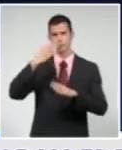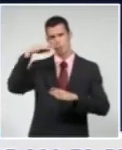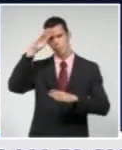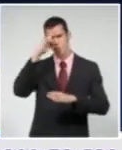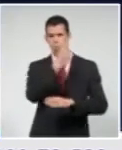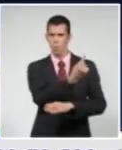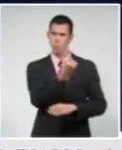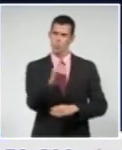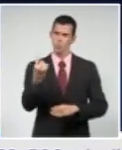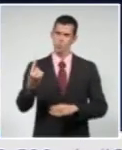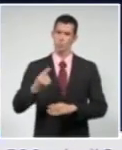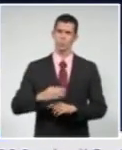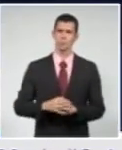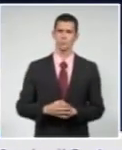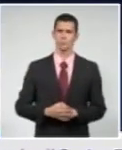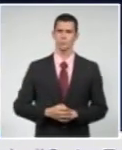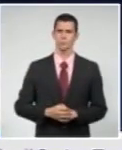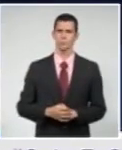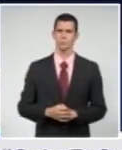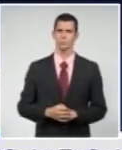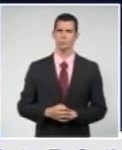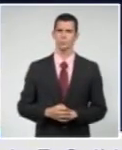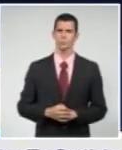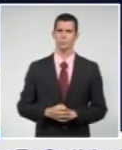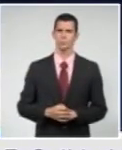3,327 people, or